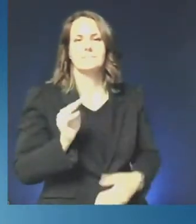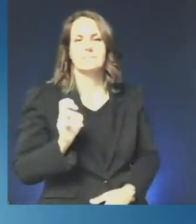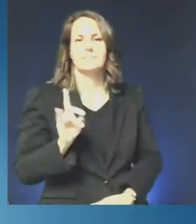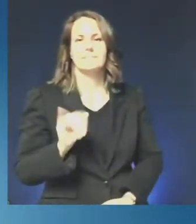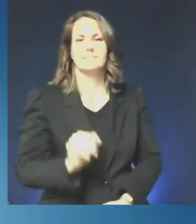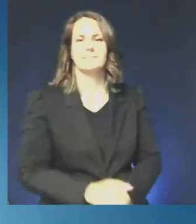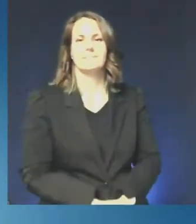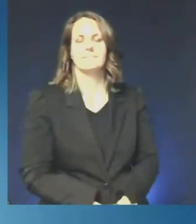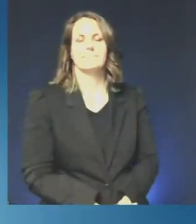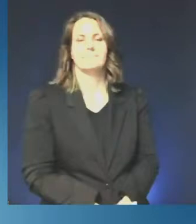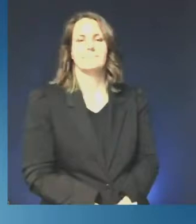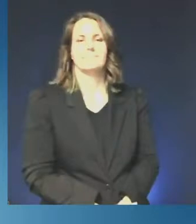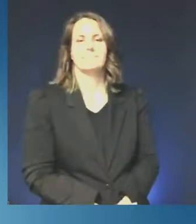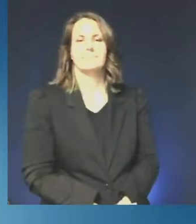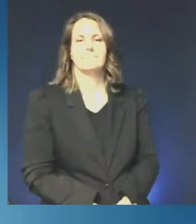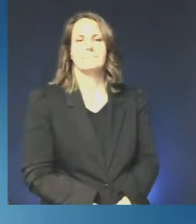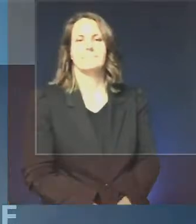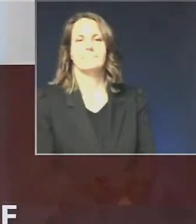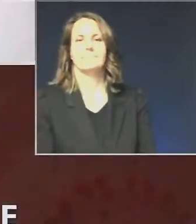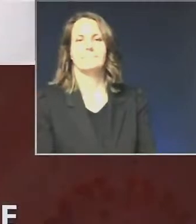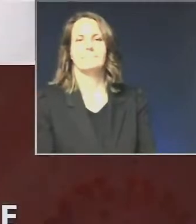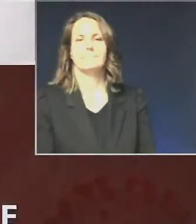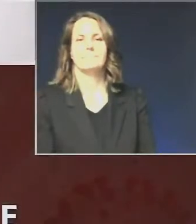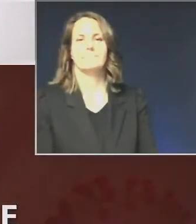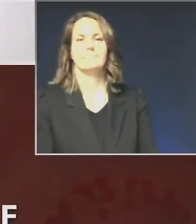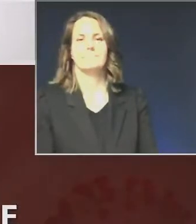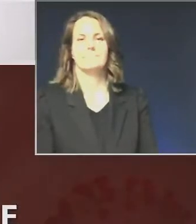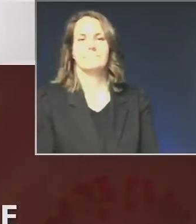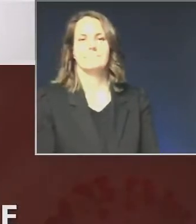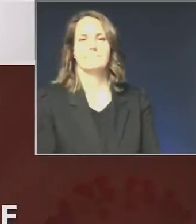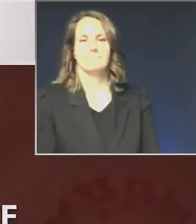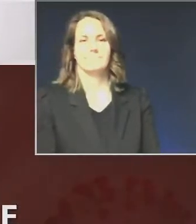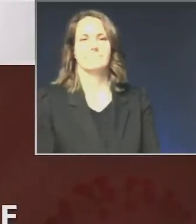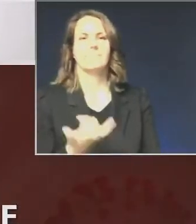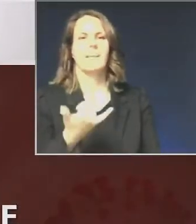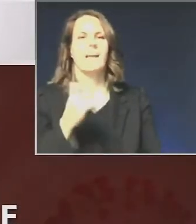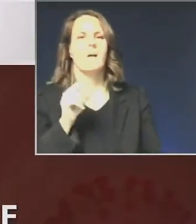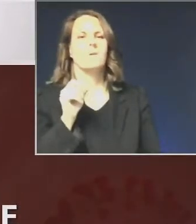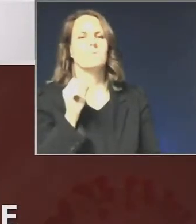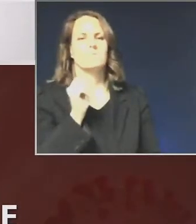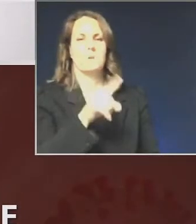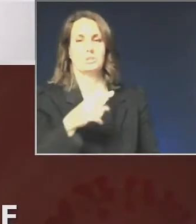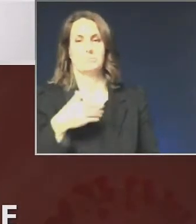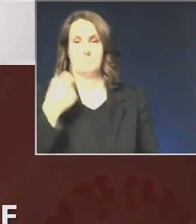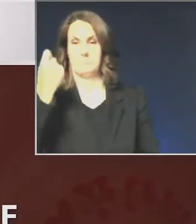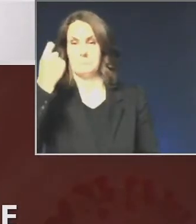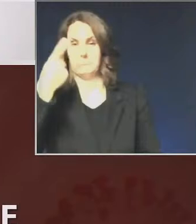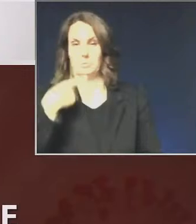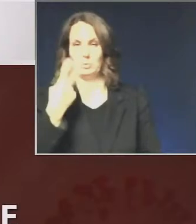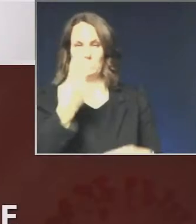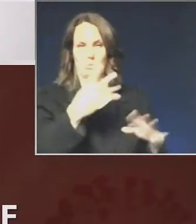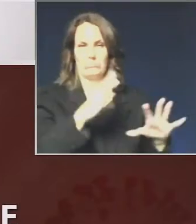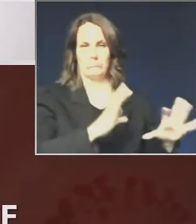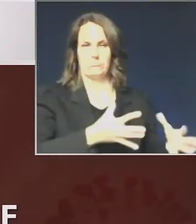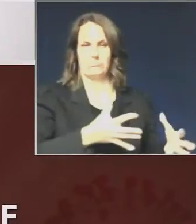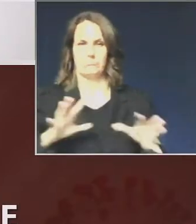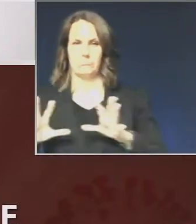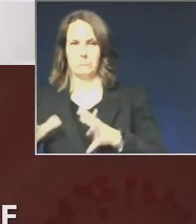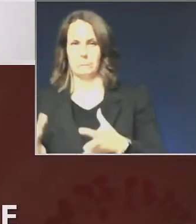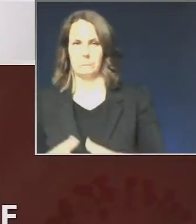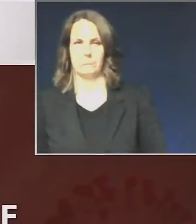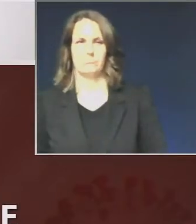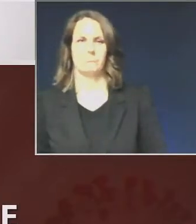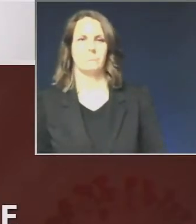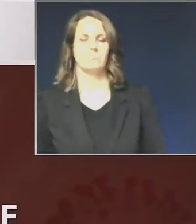Hi there. I have kind of a two-part question about kids and vaccination. First of all, we're seeing a lower rate of vaccination in